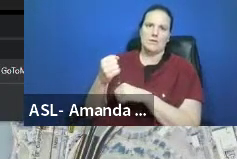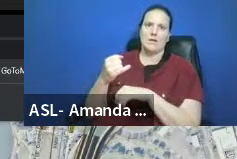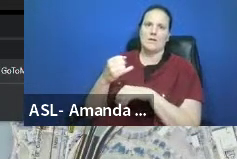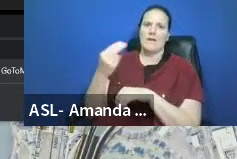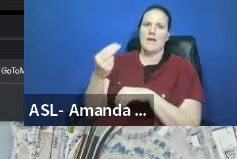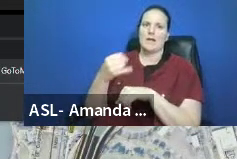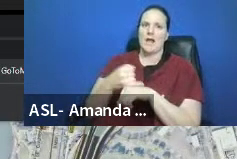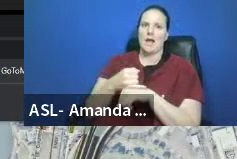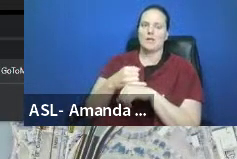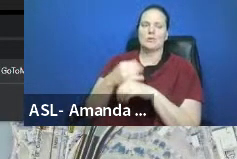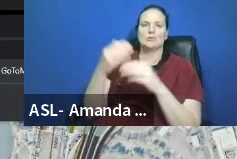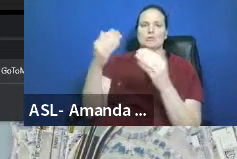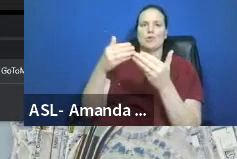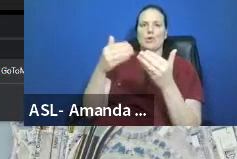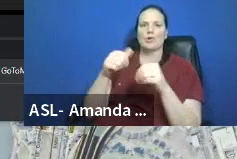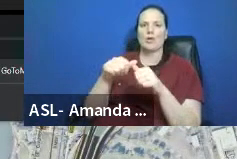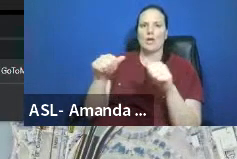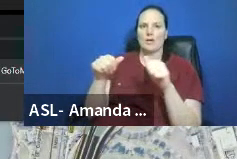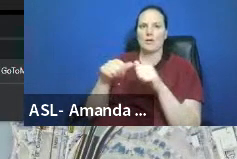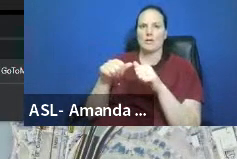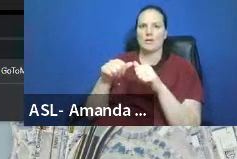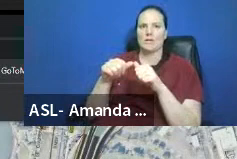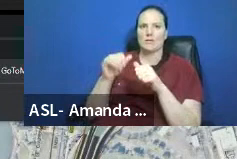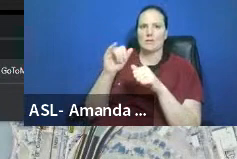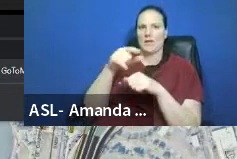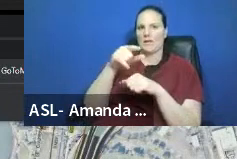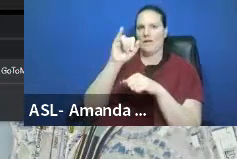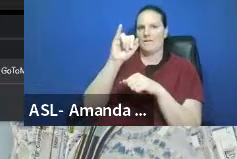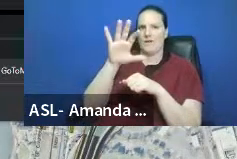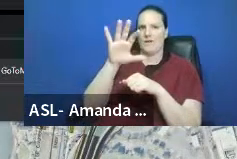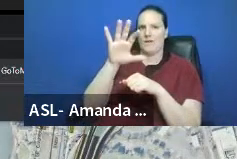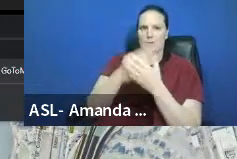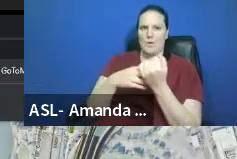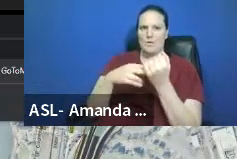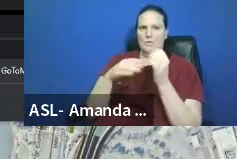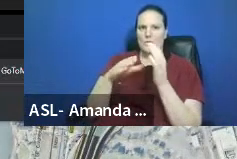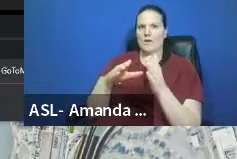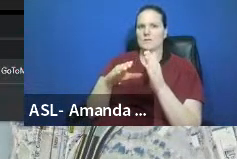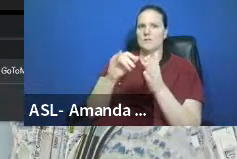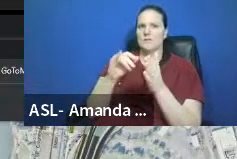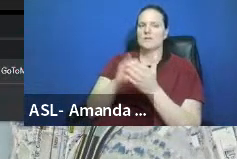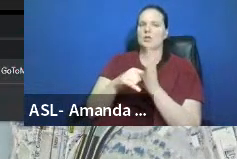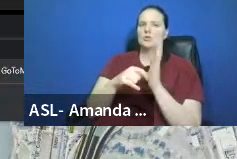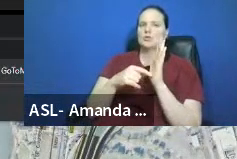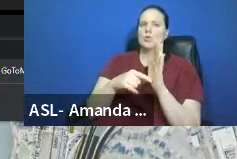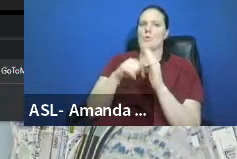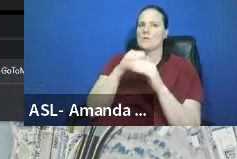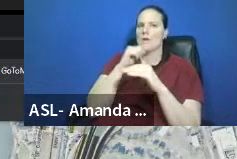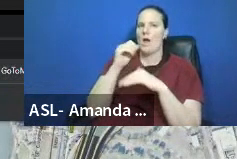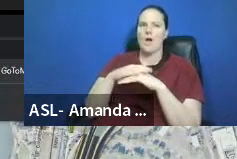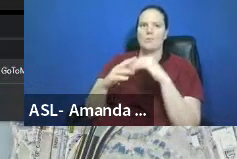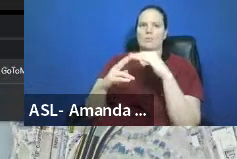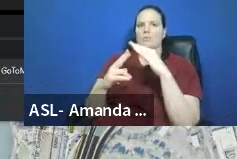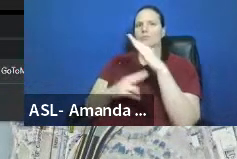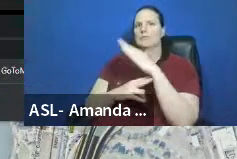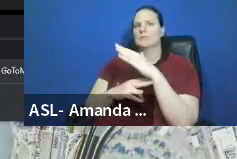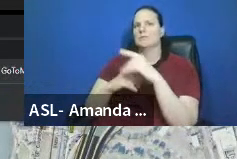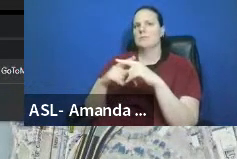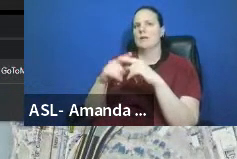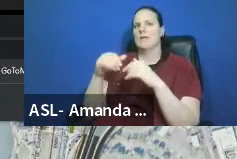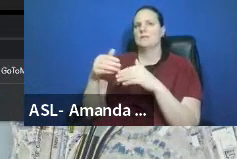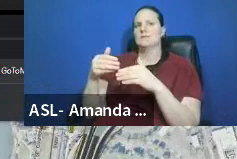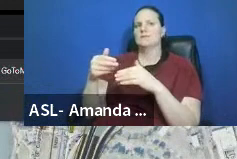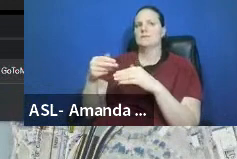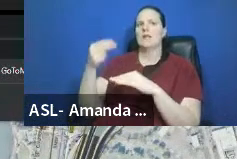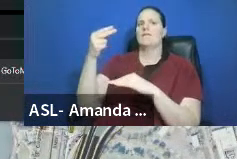this darker area for I-5 in both directions. It's shown that that's not a bridge on a bridge structure, but it is elevated